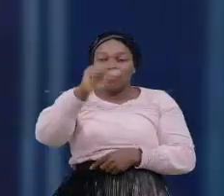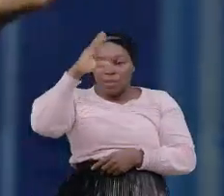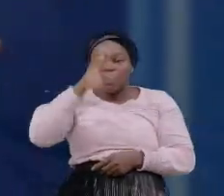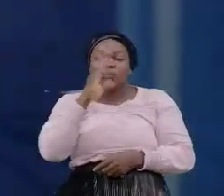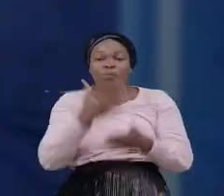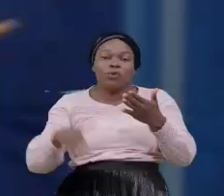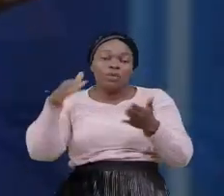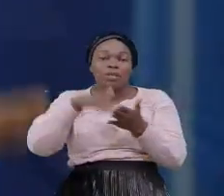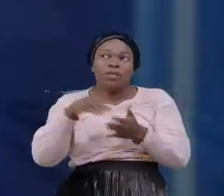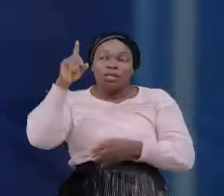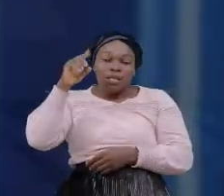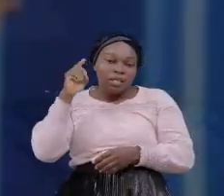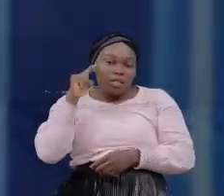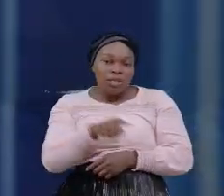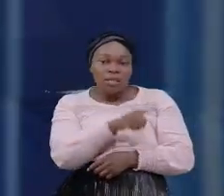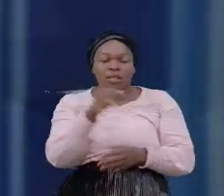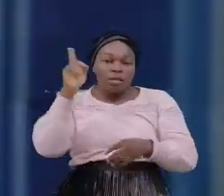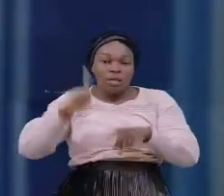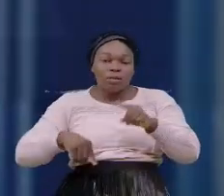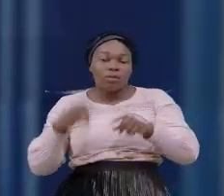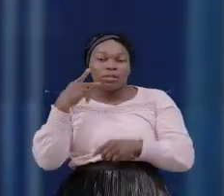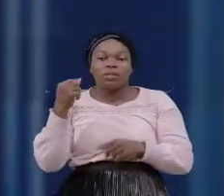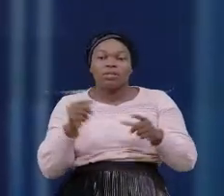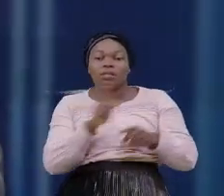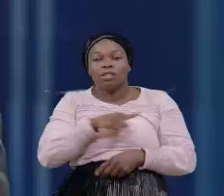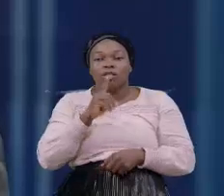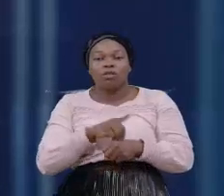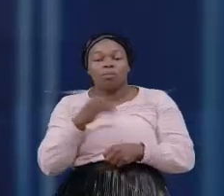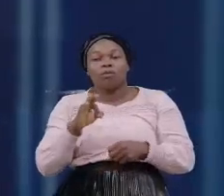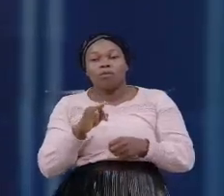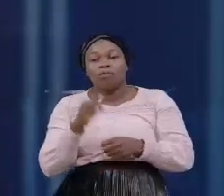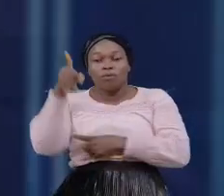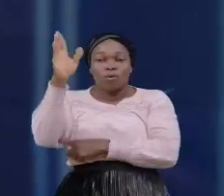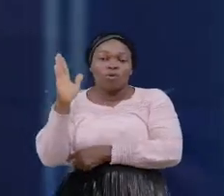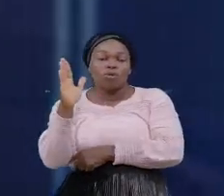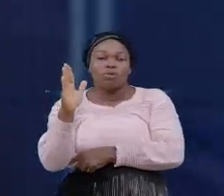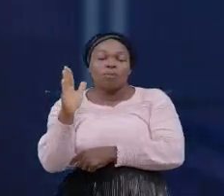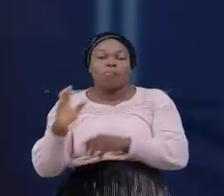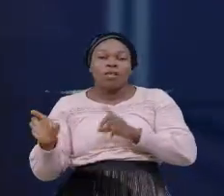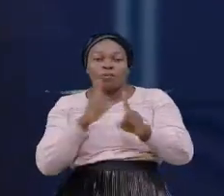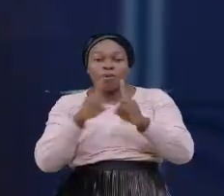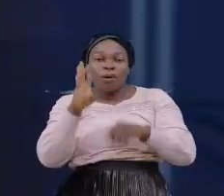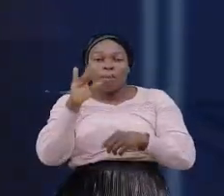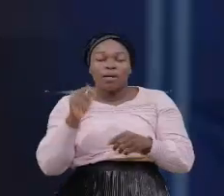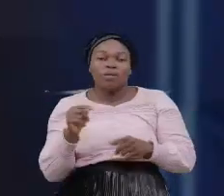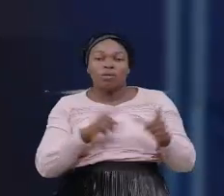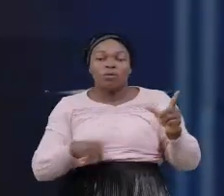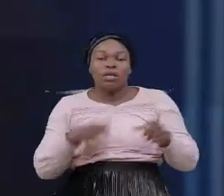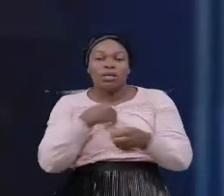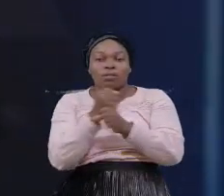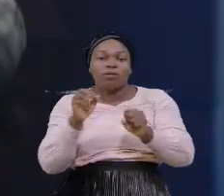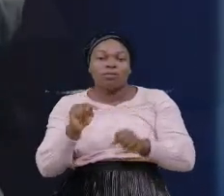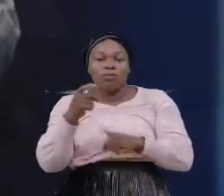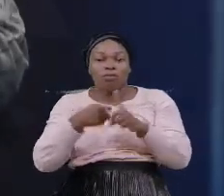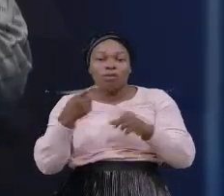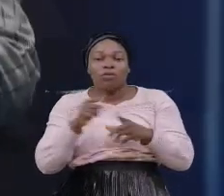cannot see the kingdom of God. Spoken by the Lord. And the salvation from the Lord is what comes to you